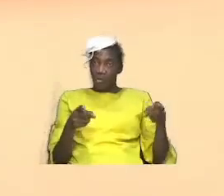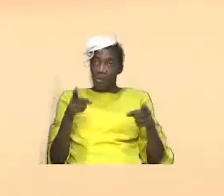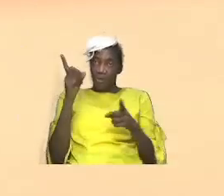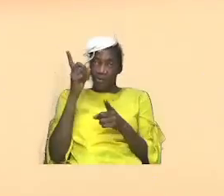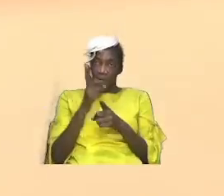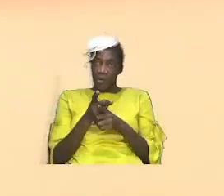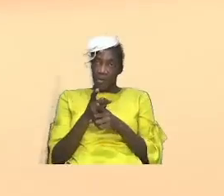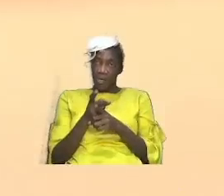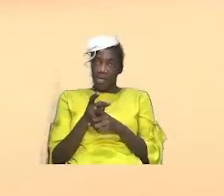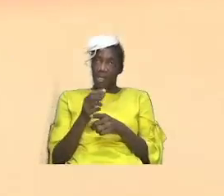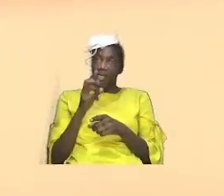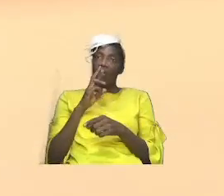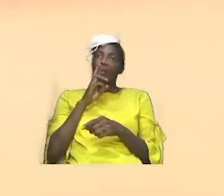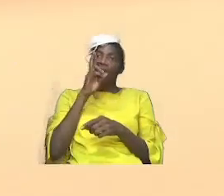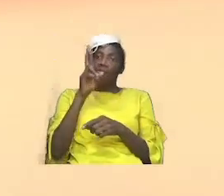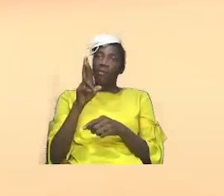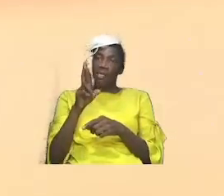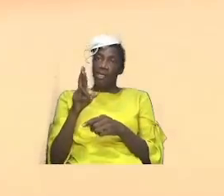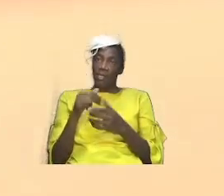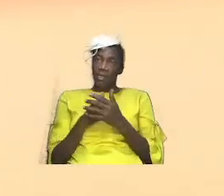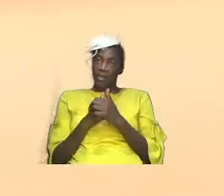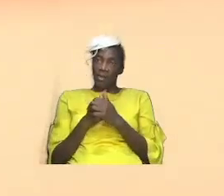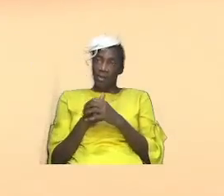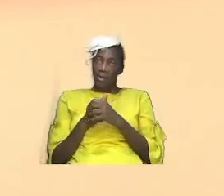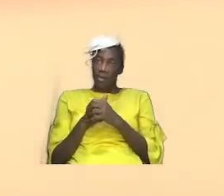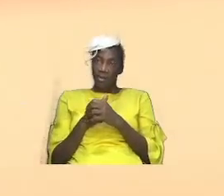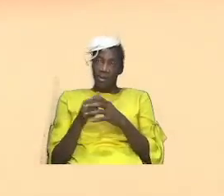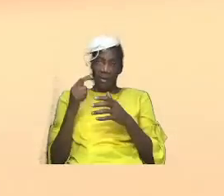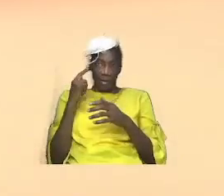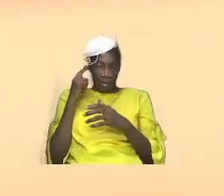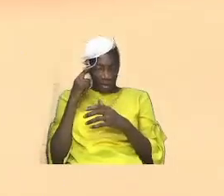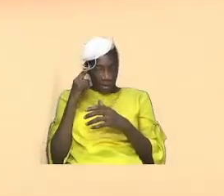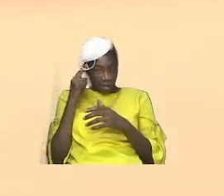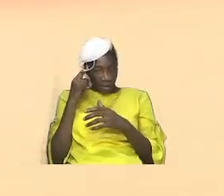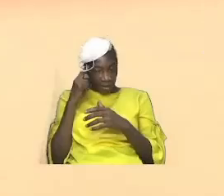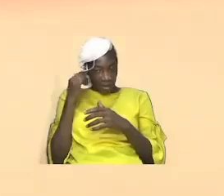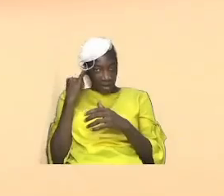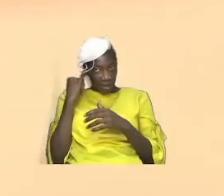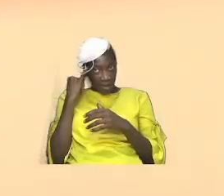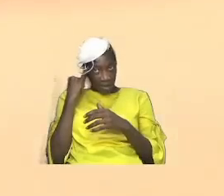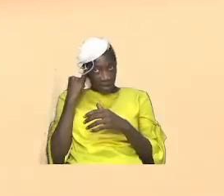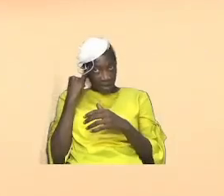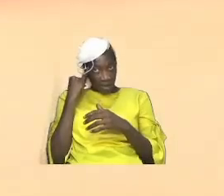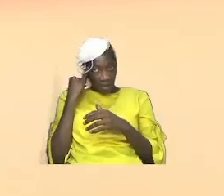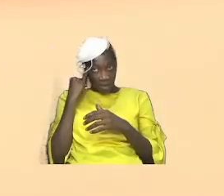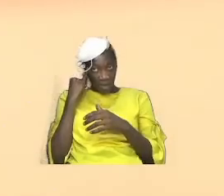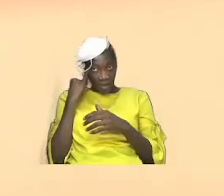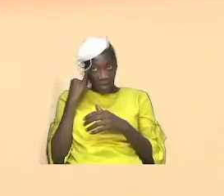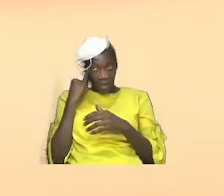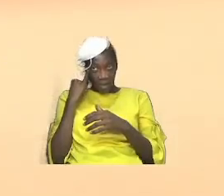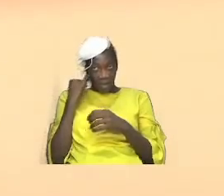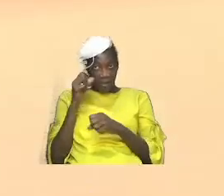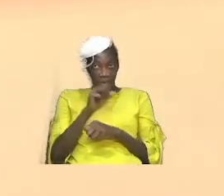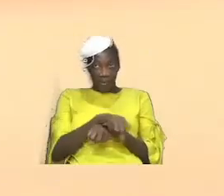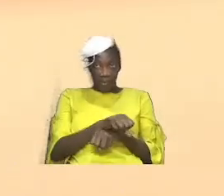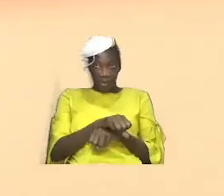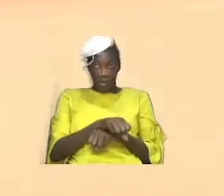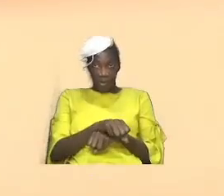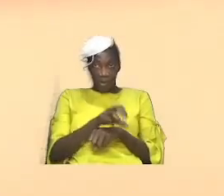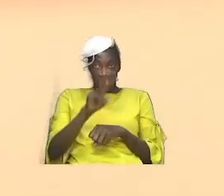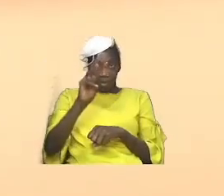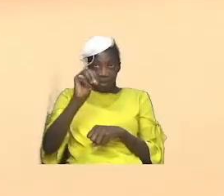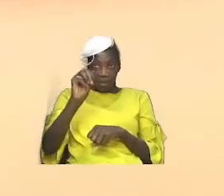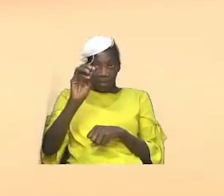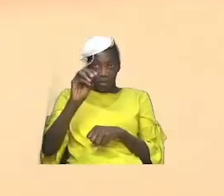right reasons. So our thoughts and intentions, our works, our